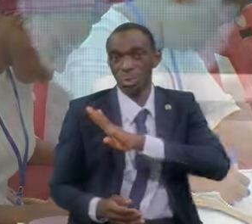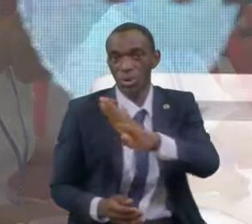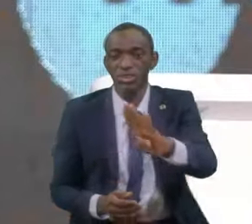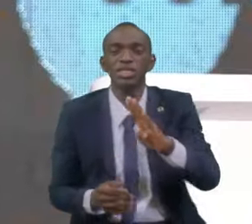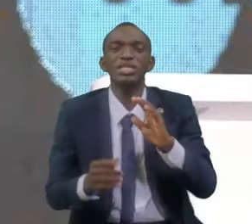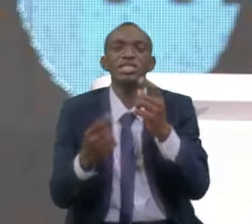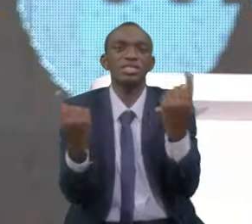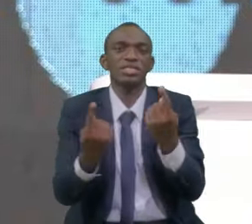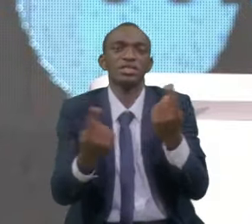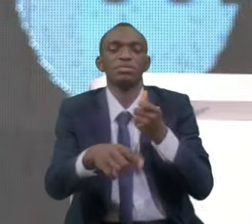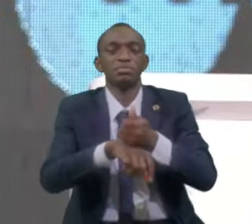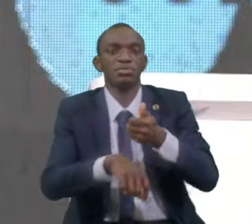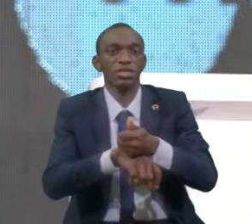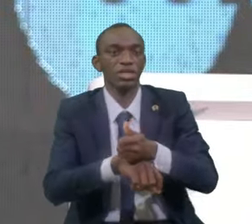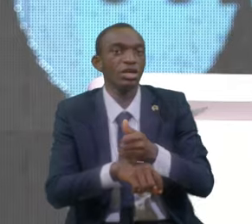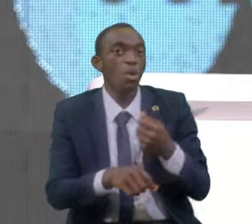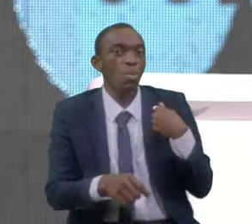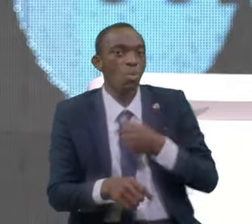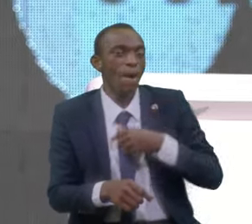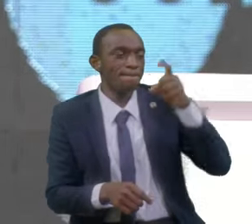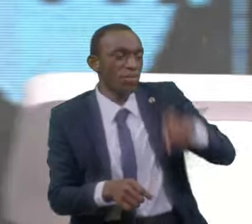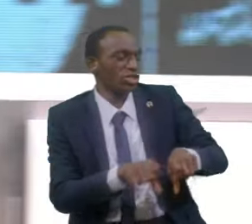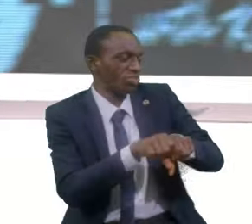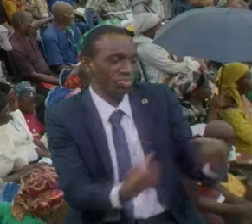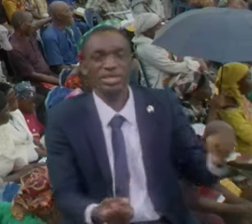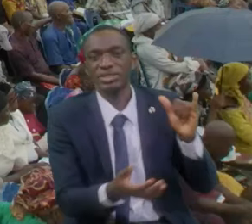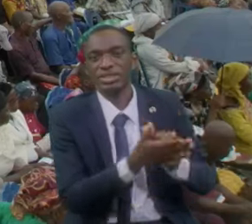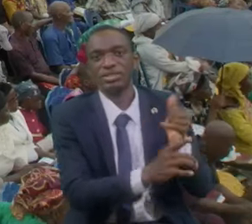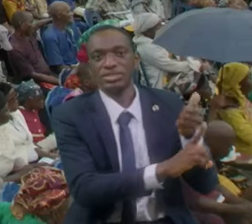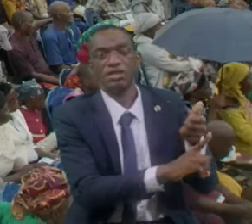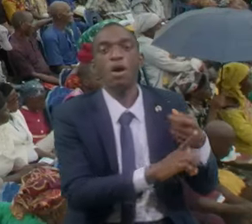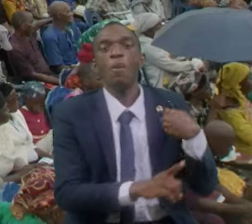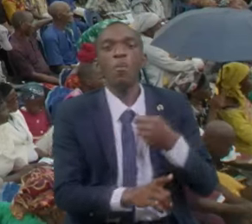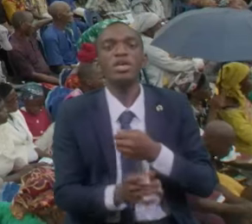break down that thing, and it will be broken down.